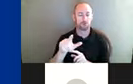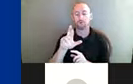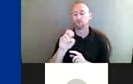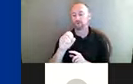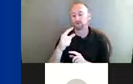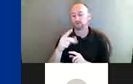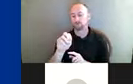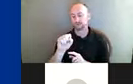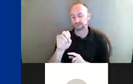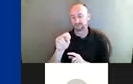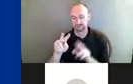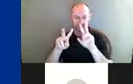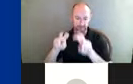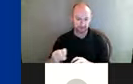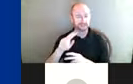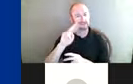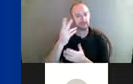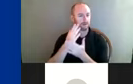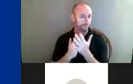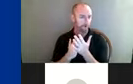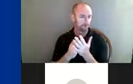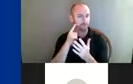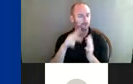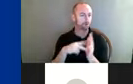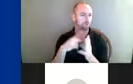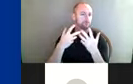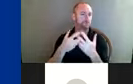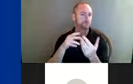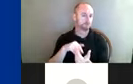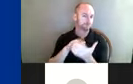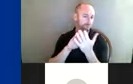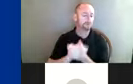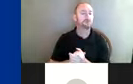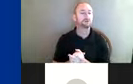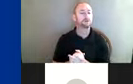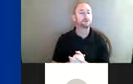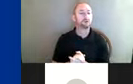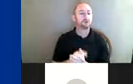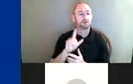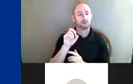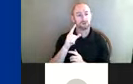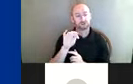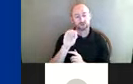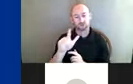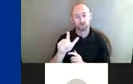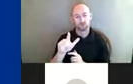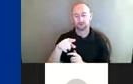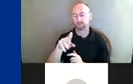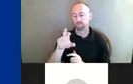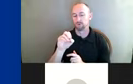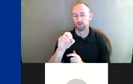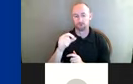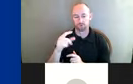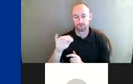This is sort of the second part of the dual machine learning approach. Logistic regression models the probability of an event,